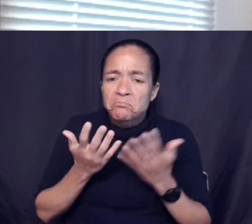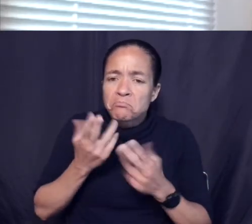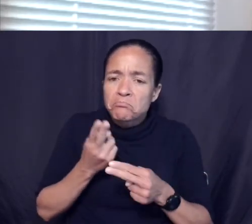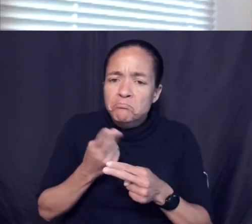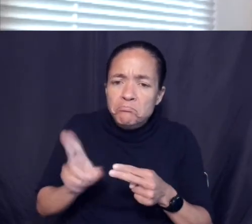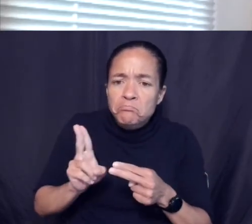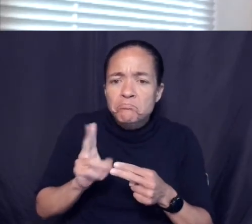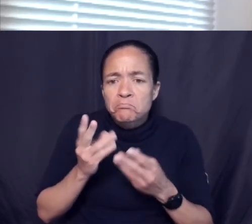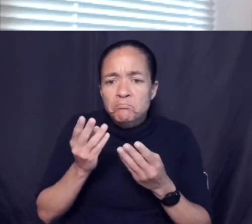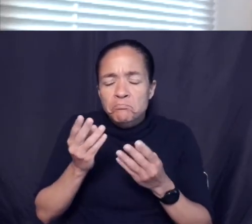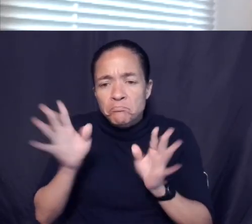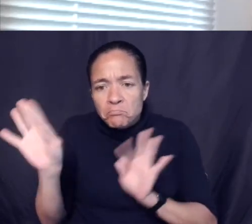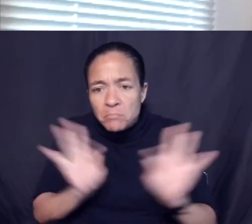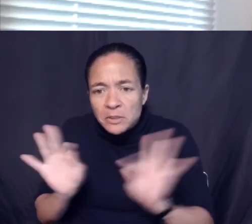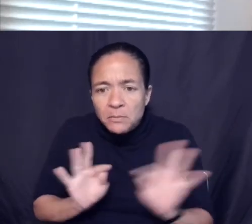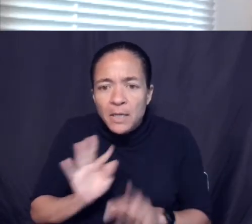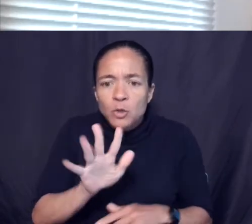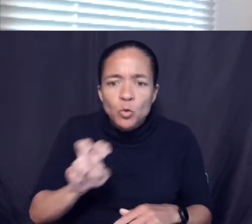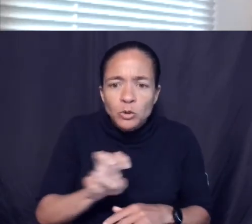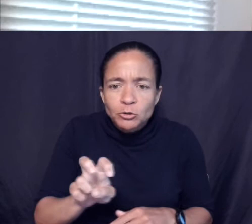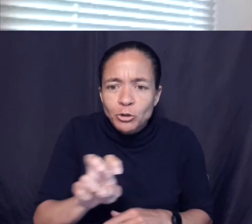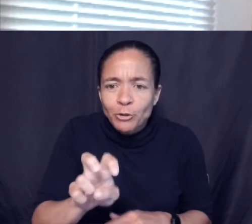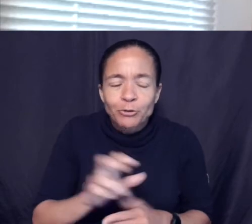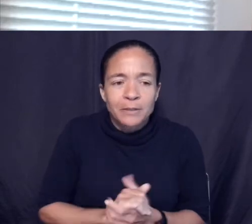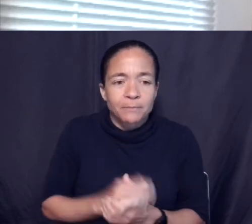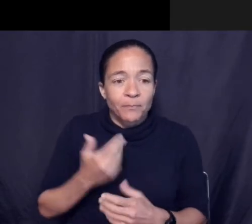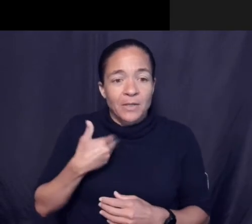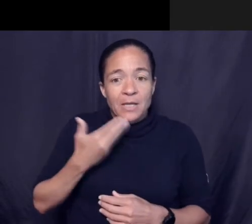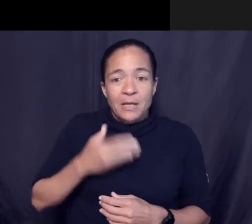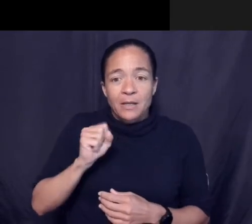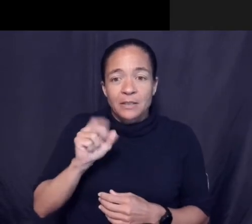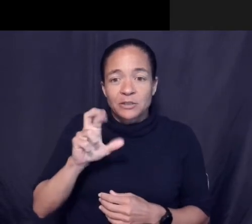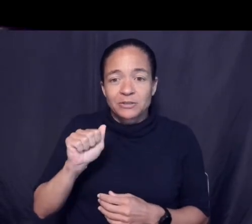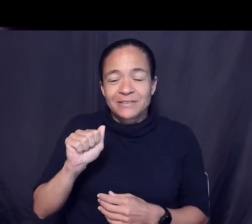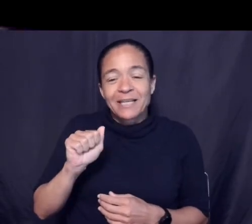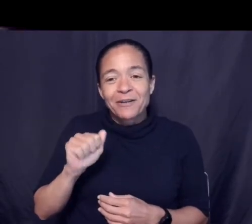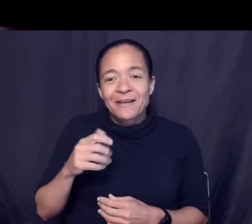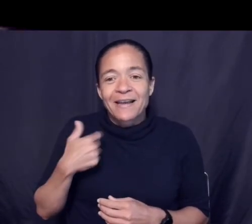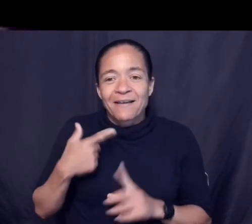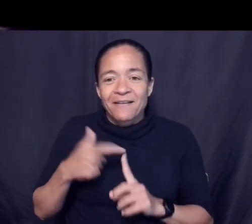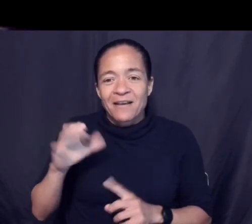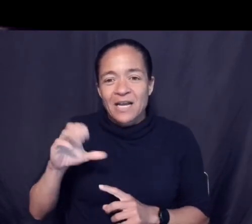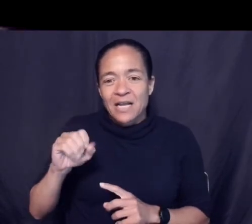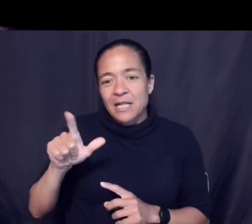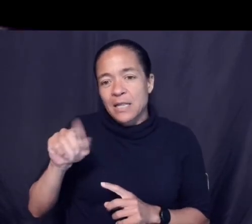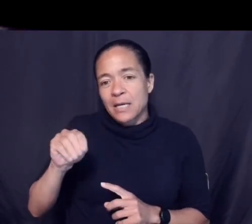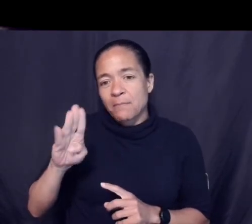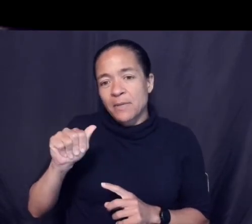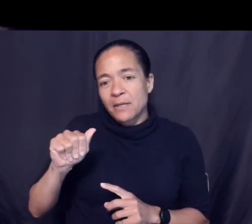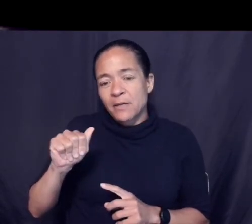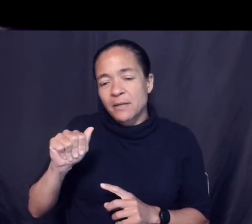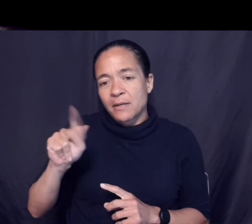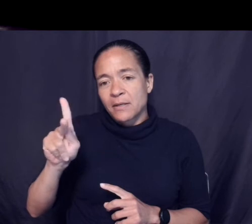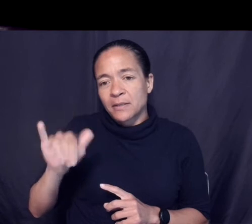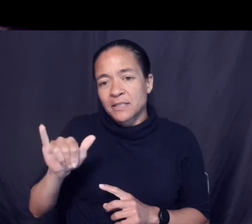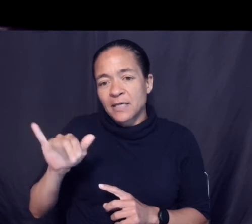family's journey with CMV and a little bit about your child with CMV. I'm Sarah Strevel, and we are from Columbia, Kentucky.